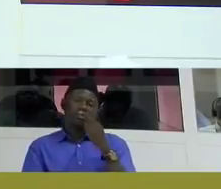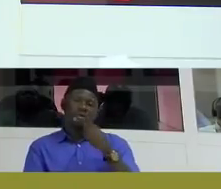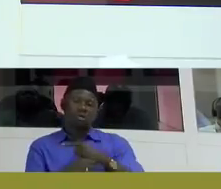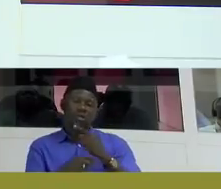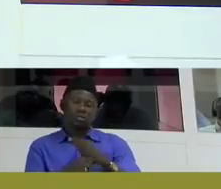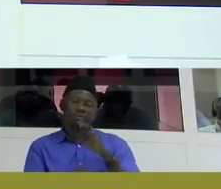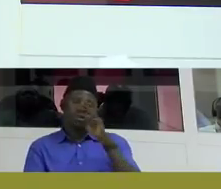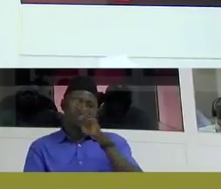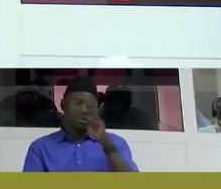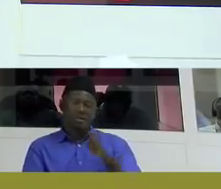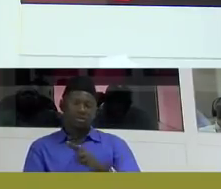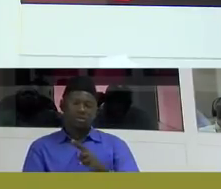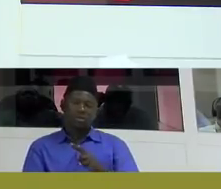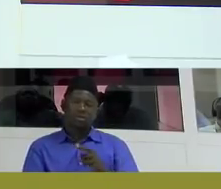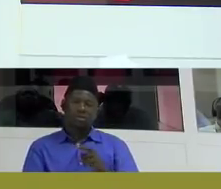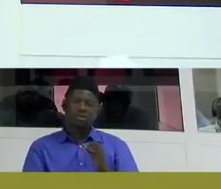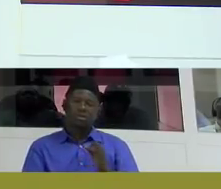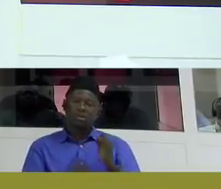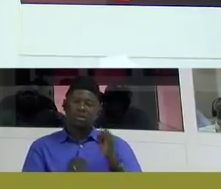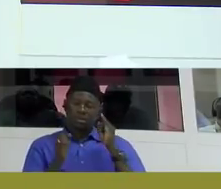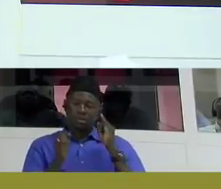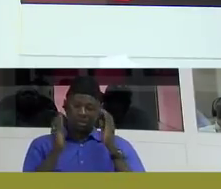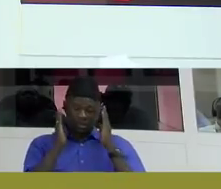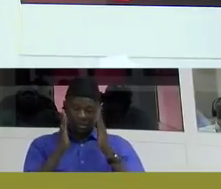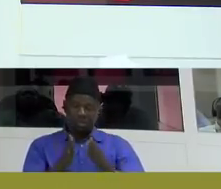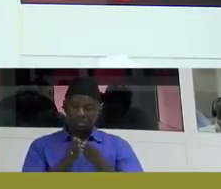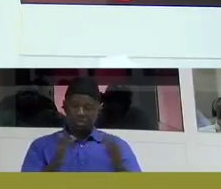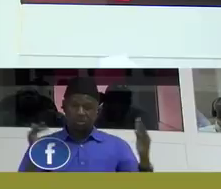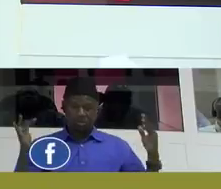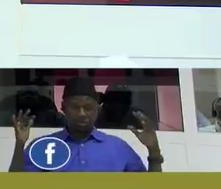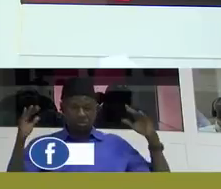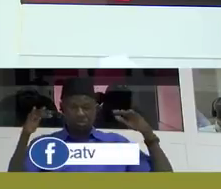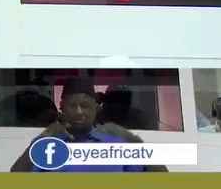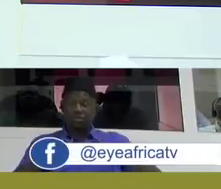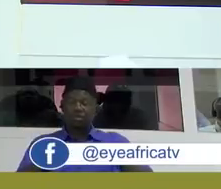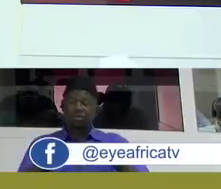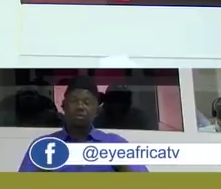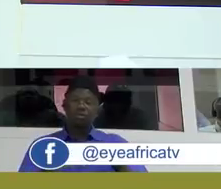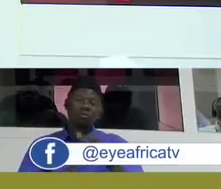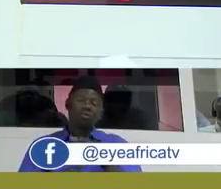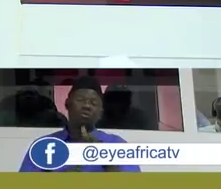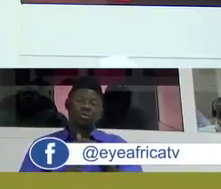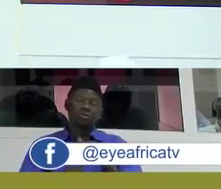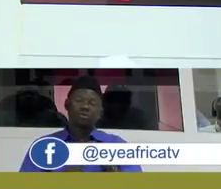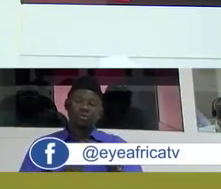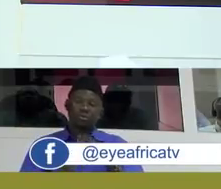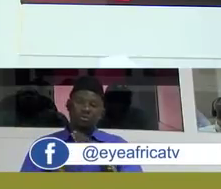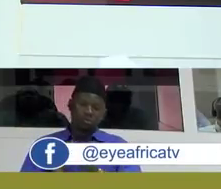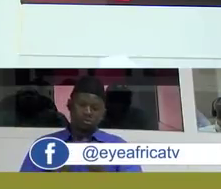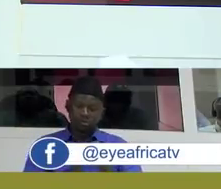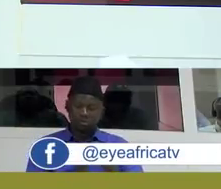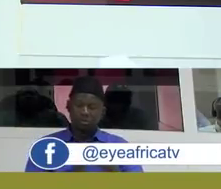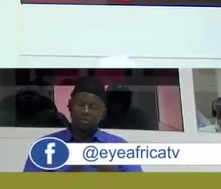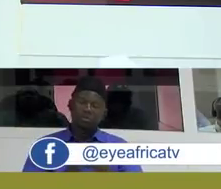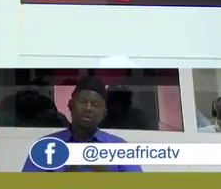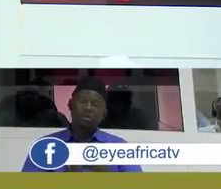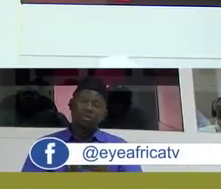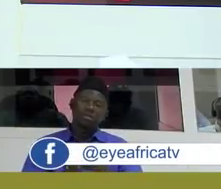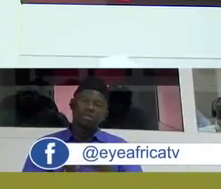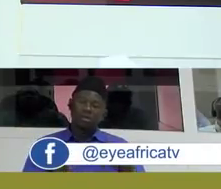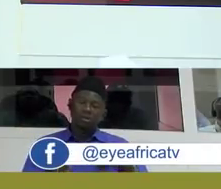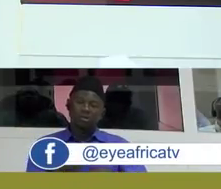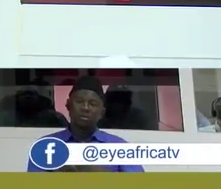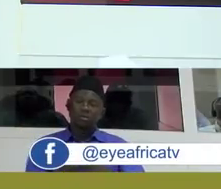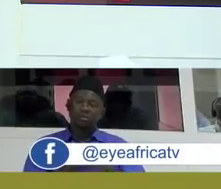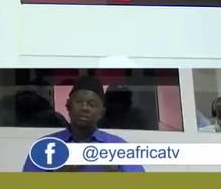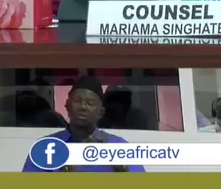National Islamic Conference, which was organized at the Islamic Council. Let's take